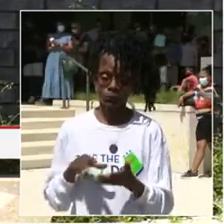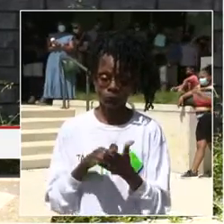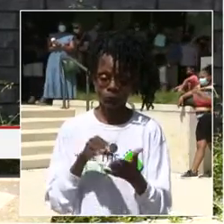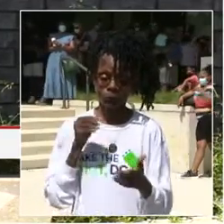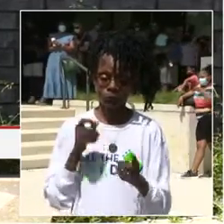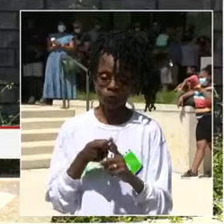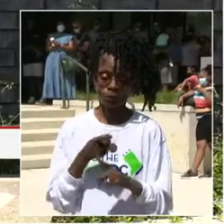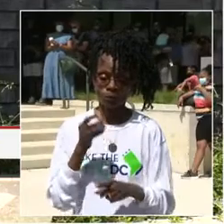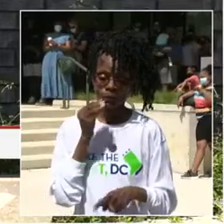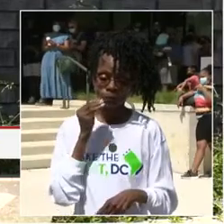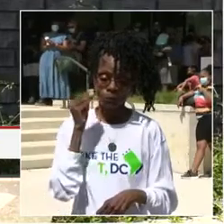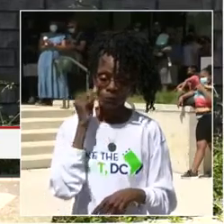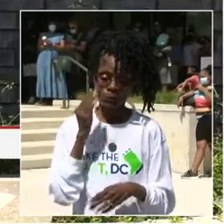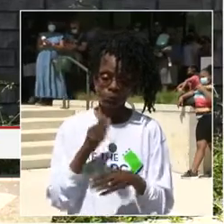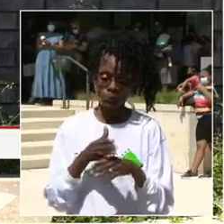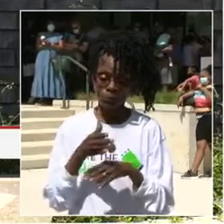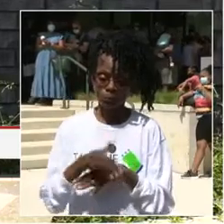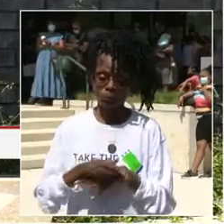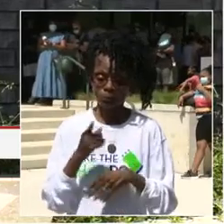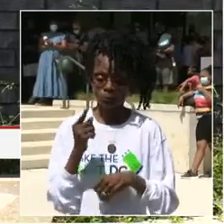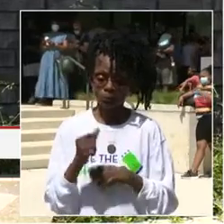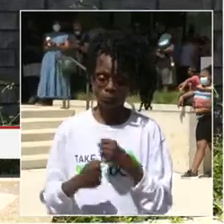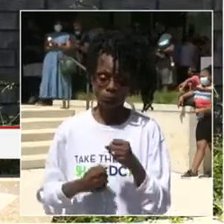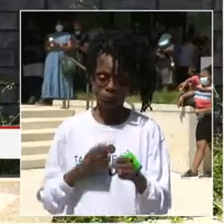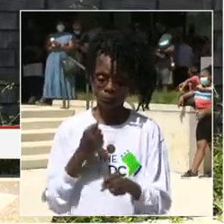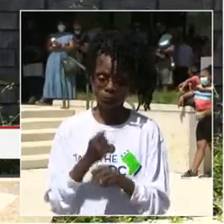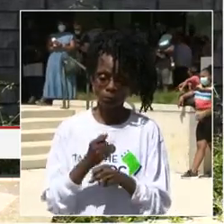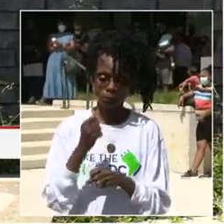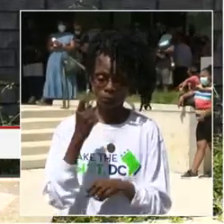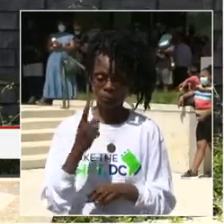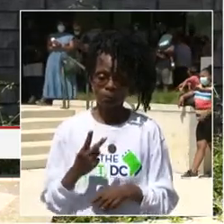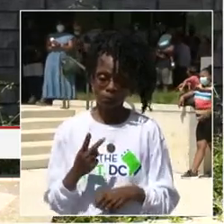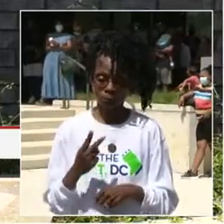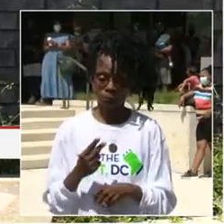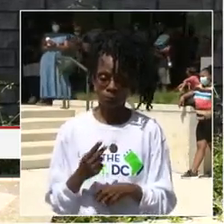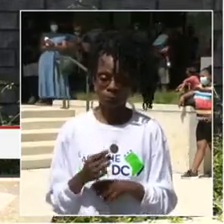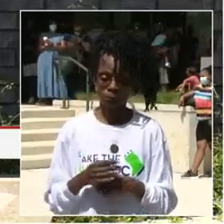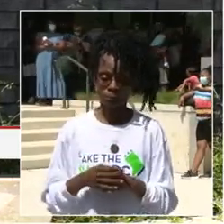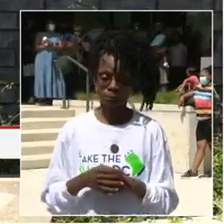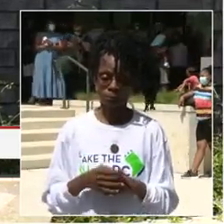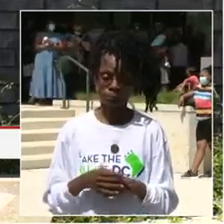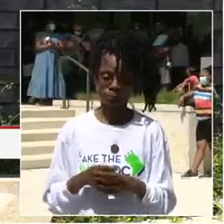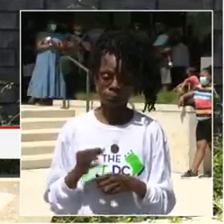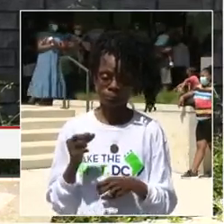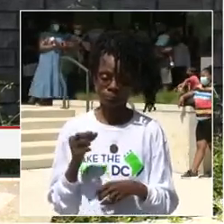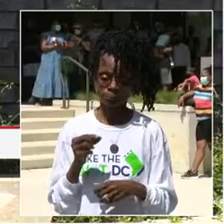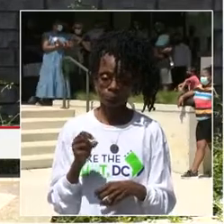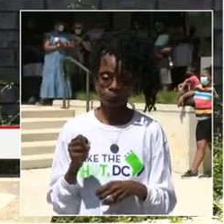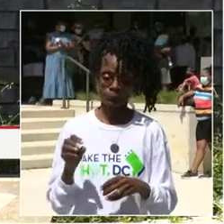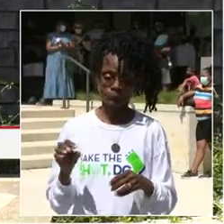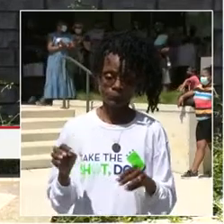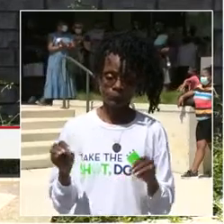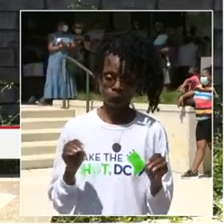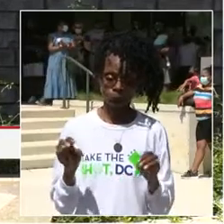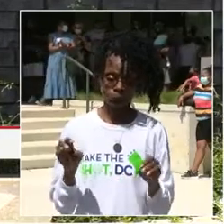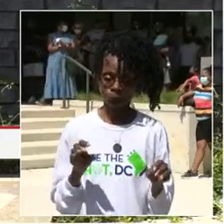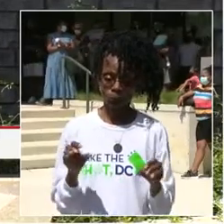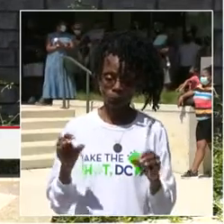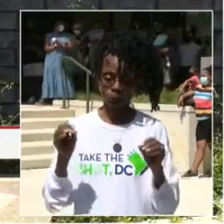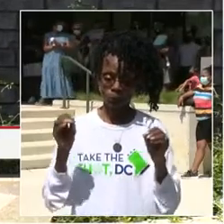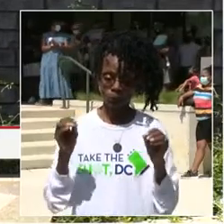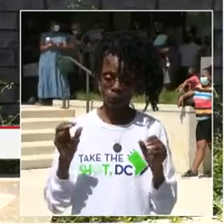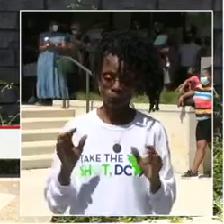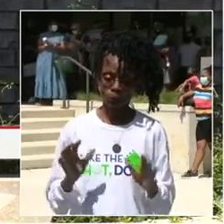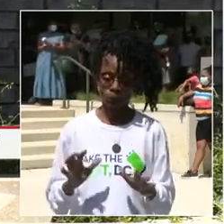year and a half. And in order to do that, their teachers and the staff of all of our schools had